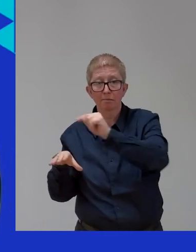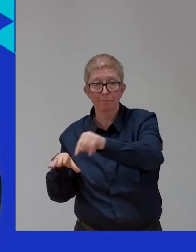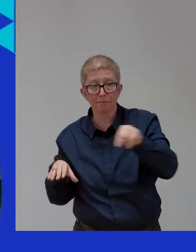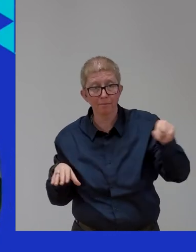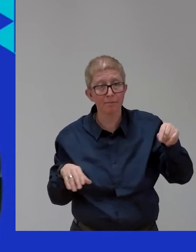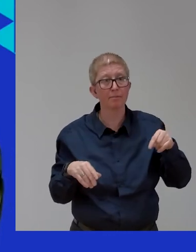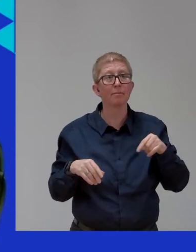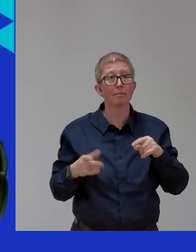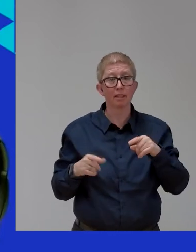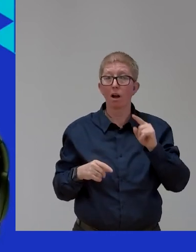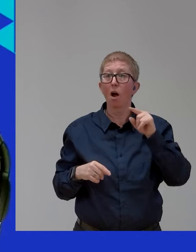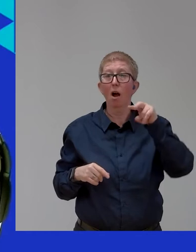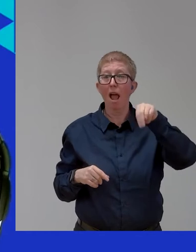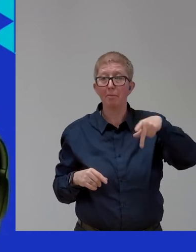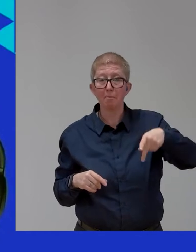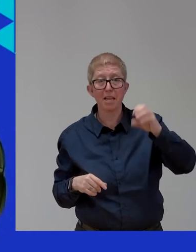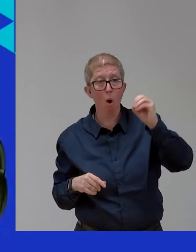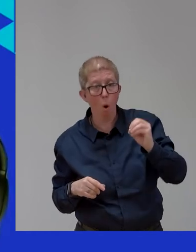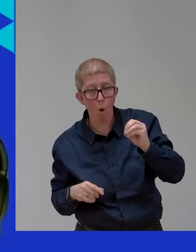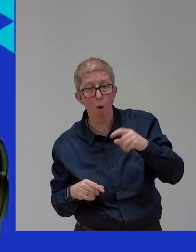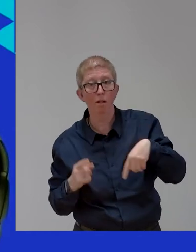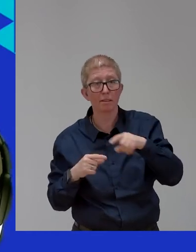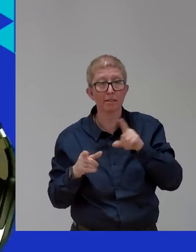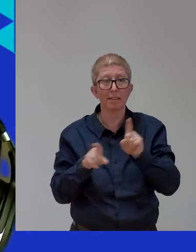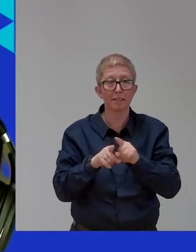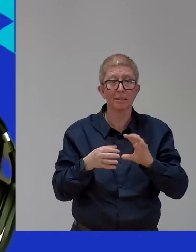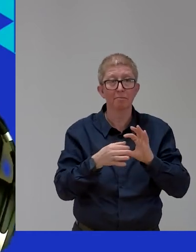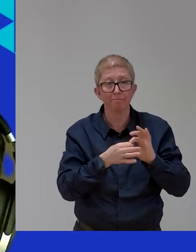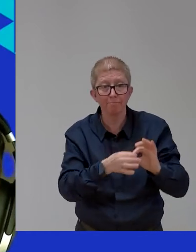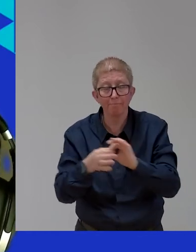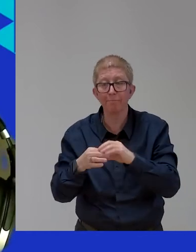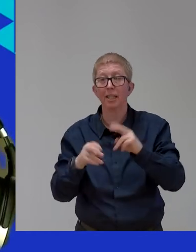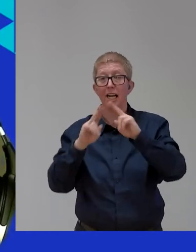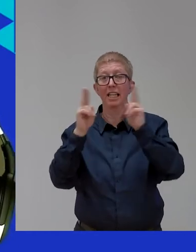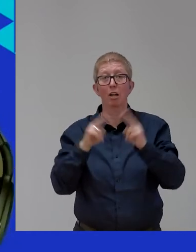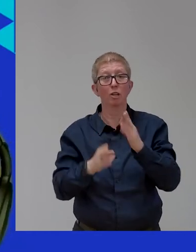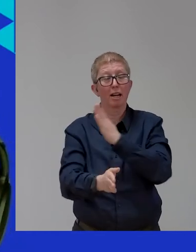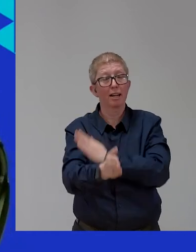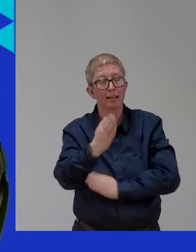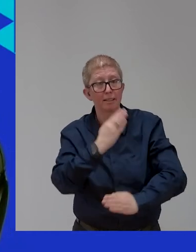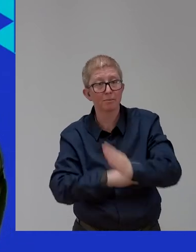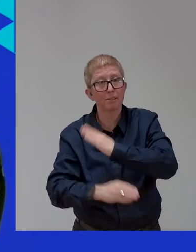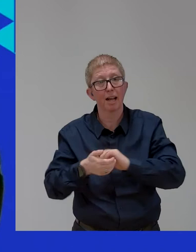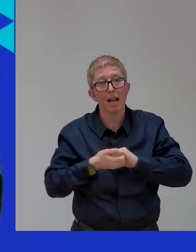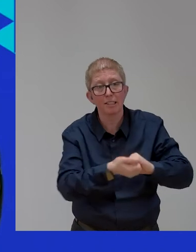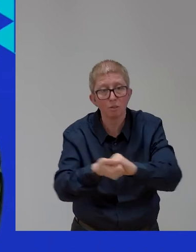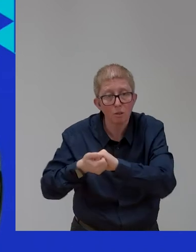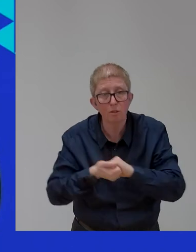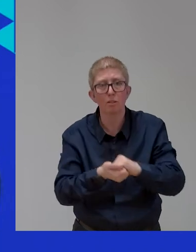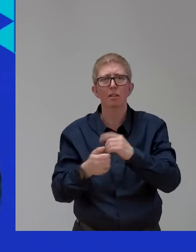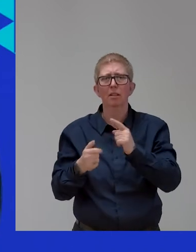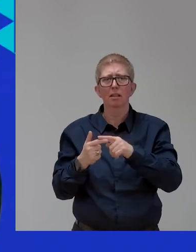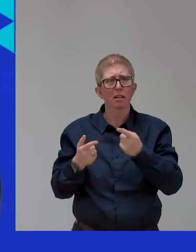the International Disability Alliance. You see, it's an employers-driven multi-stakeholder platform. And I think that is key,